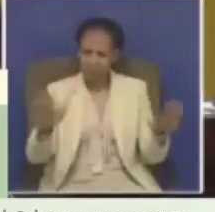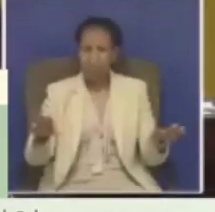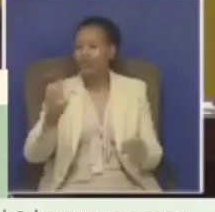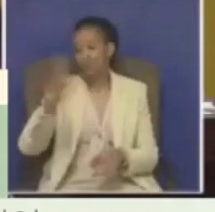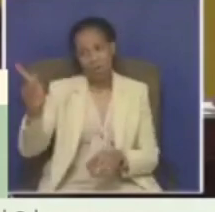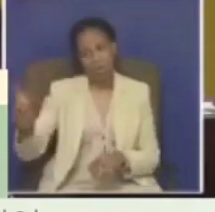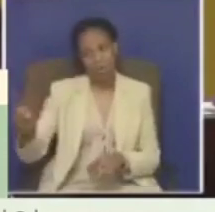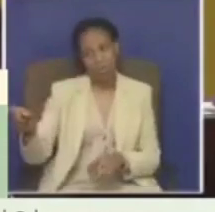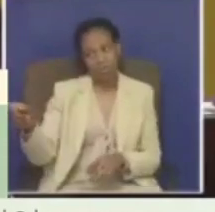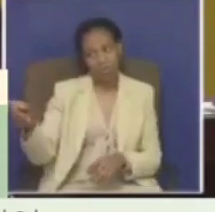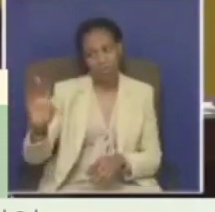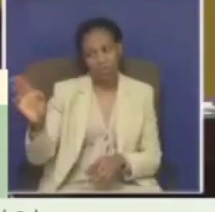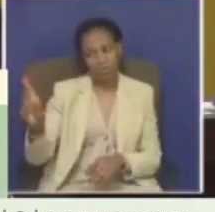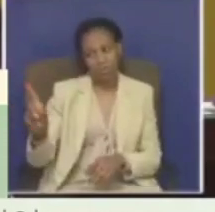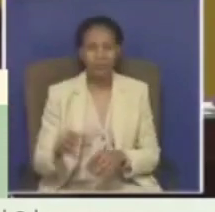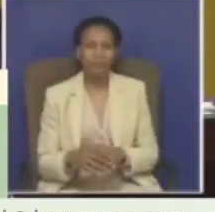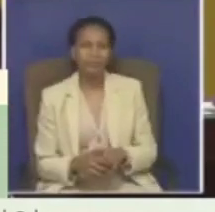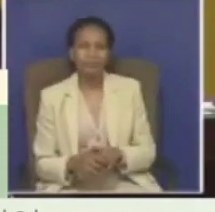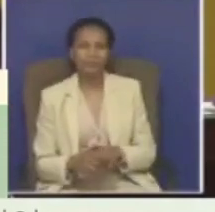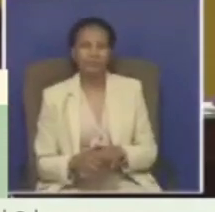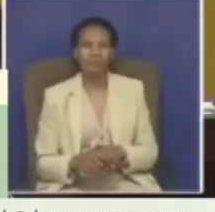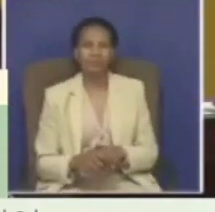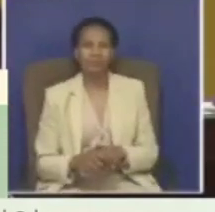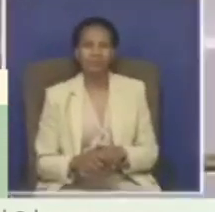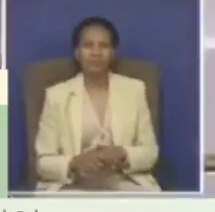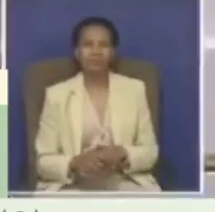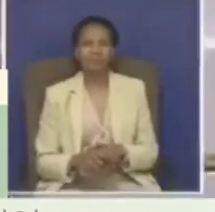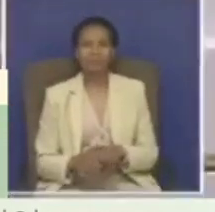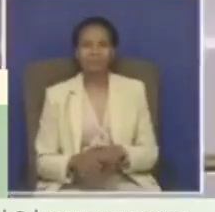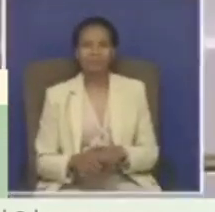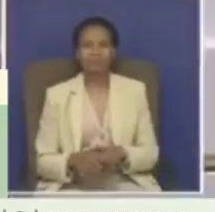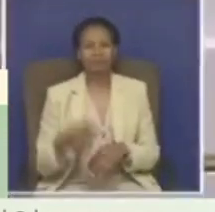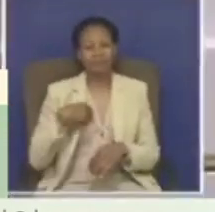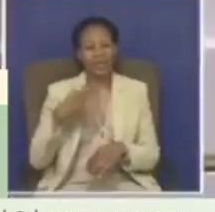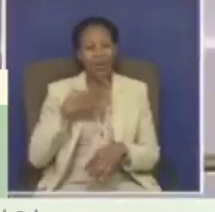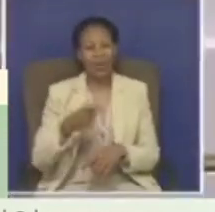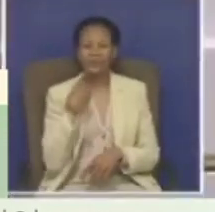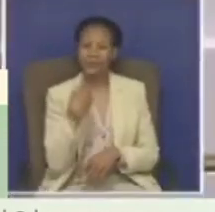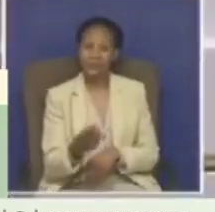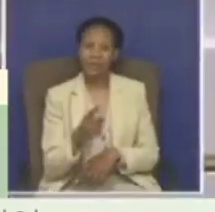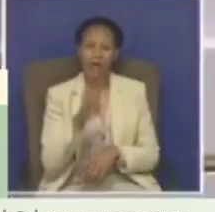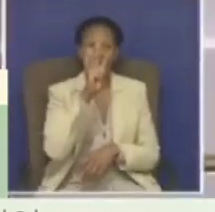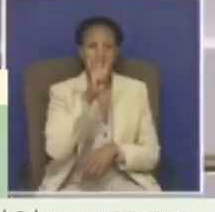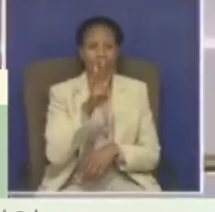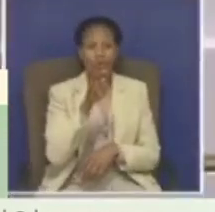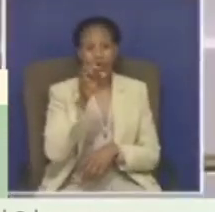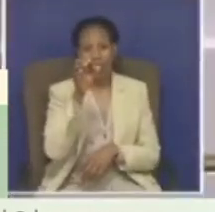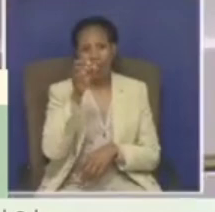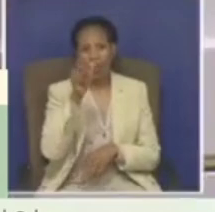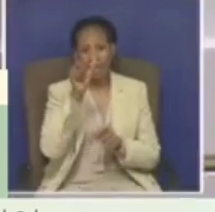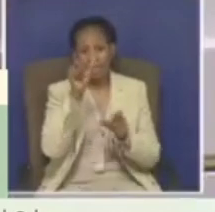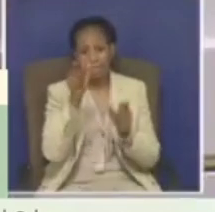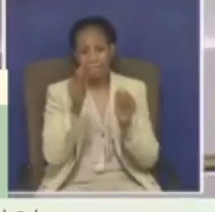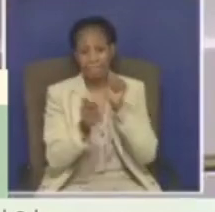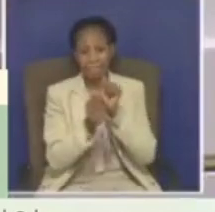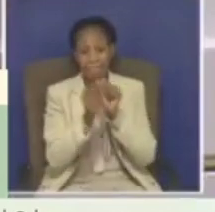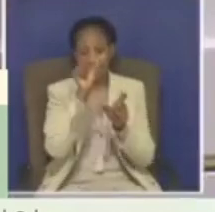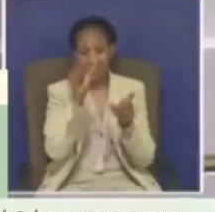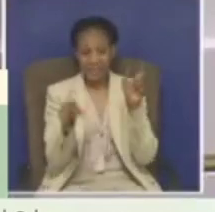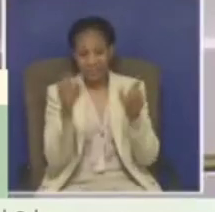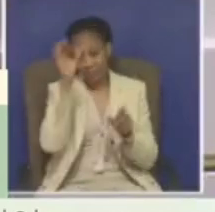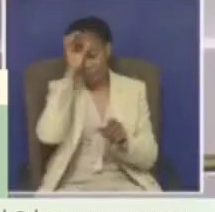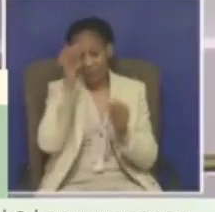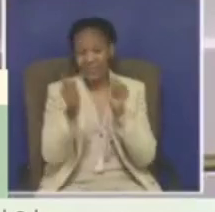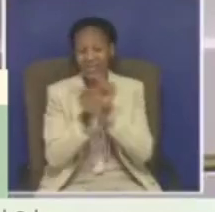No. Kadimambo Chair. I have to report that 4 police officials just been arrested in the last hour in